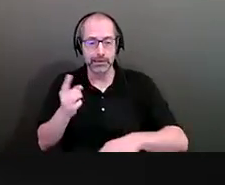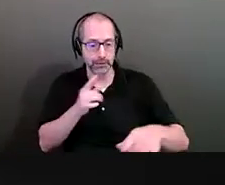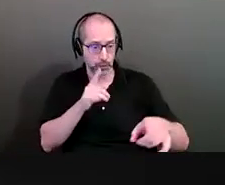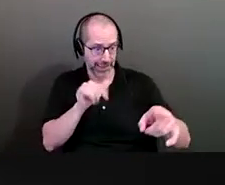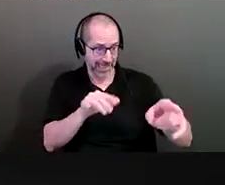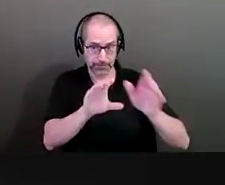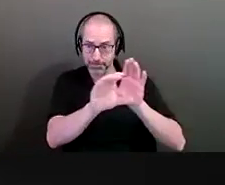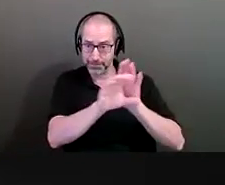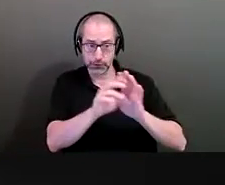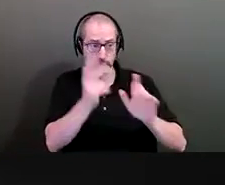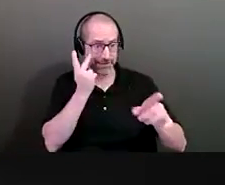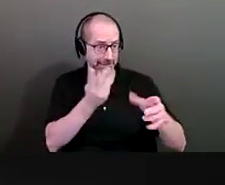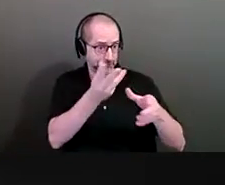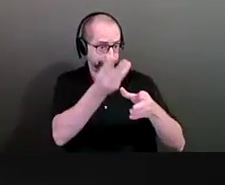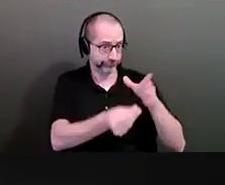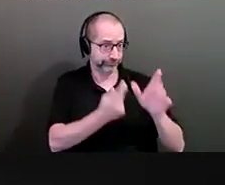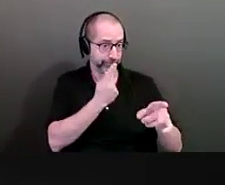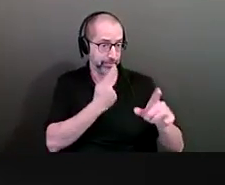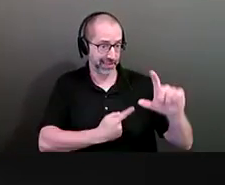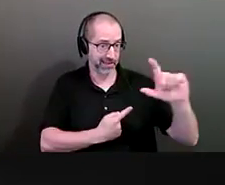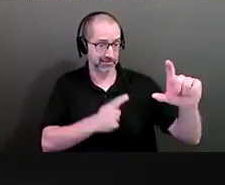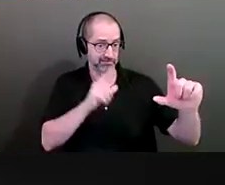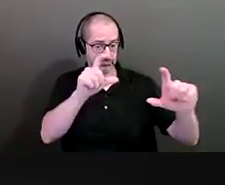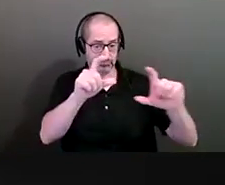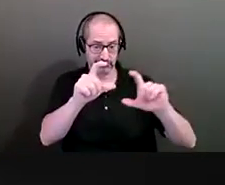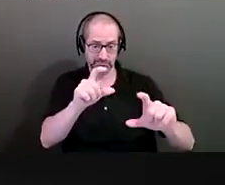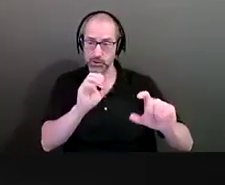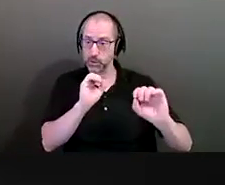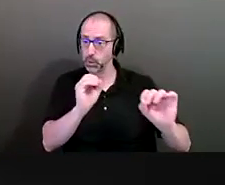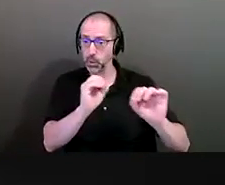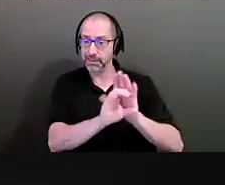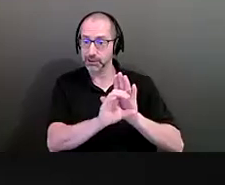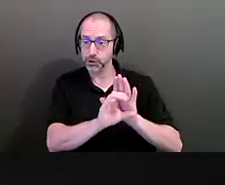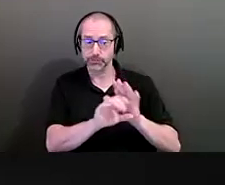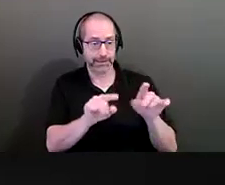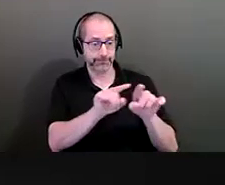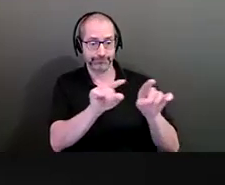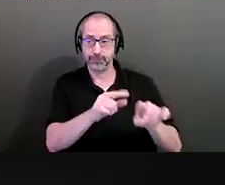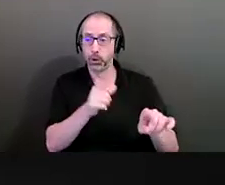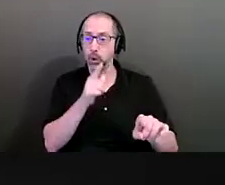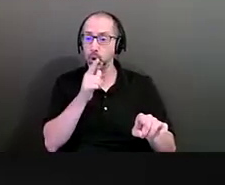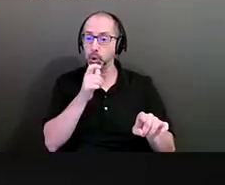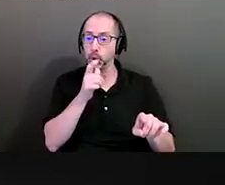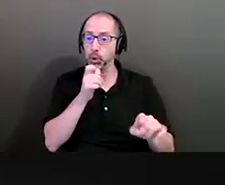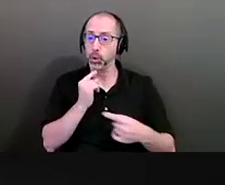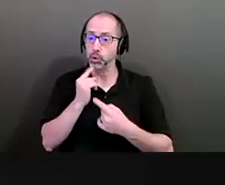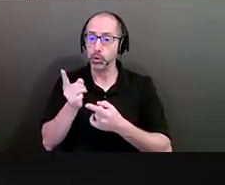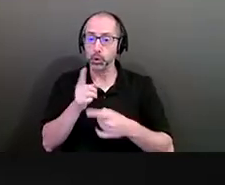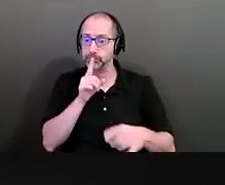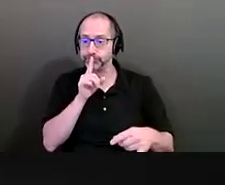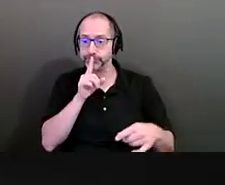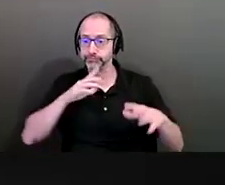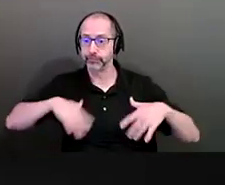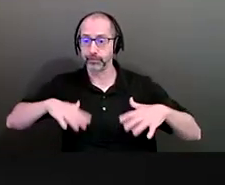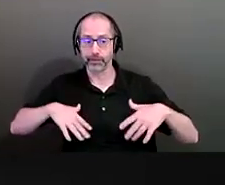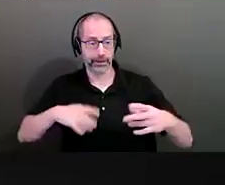who, the pink squares are blank because we don't know those folks. They don't come to our attention, so we're